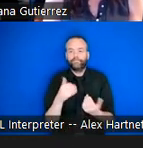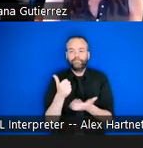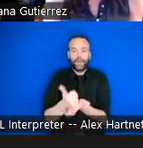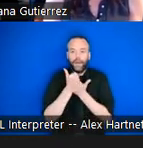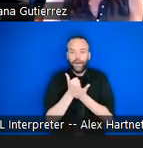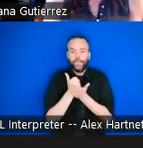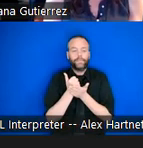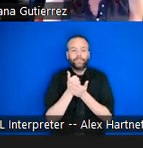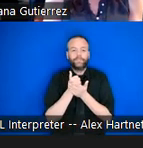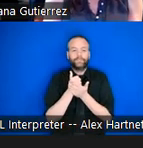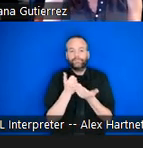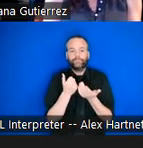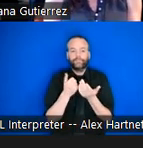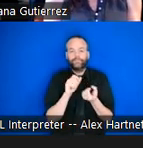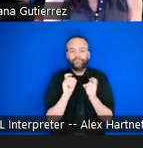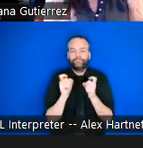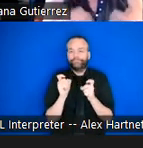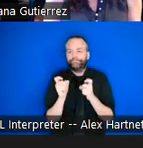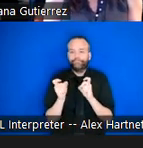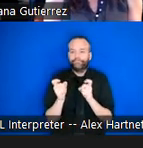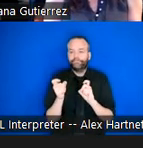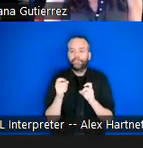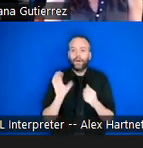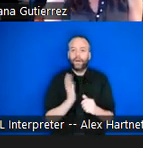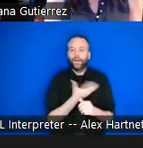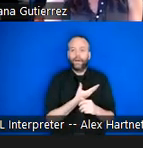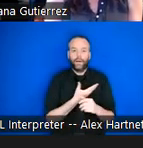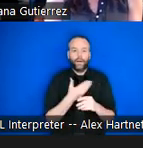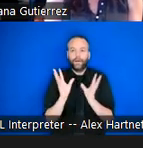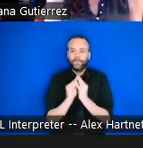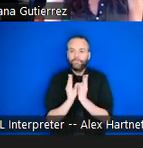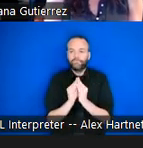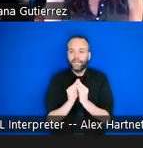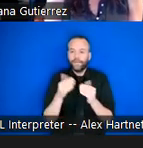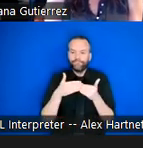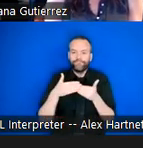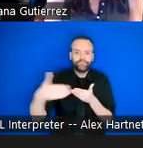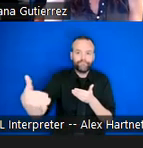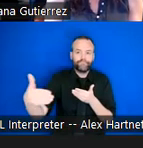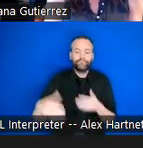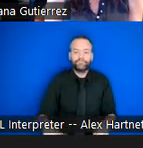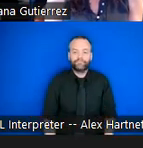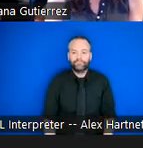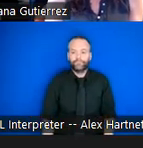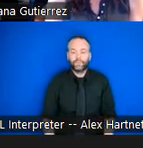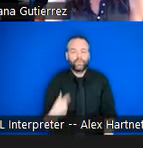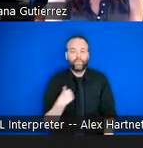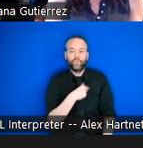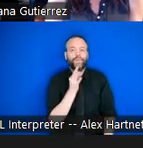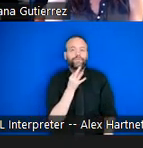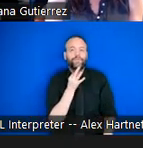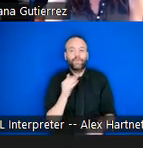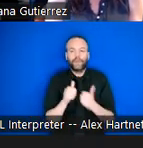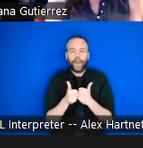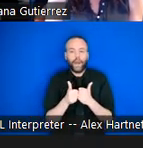well as our full day conference. So we want to hear from you. What is it that you want to know? What would help you grow in your skills related to